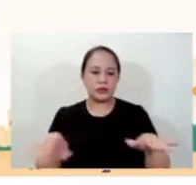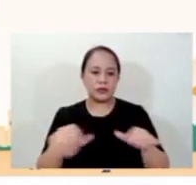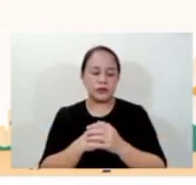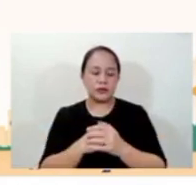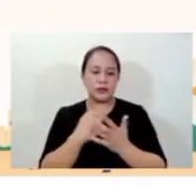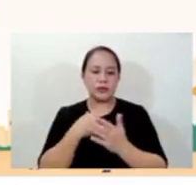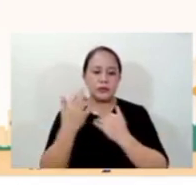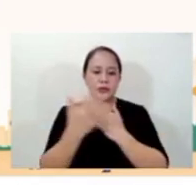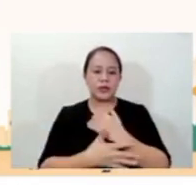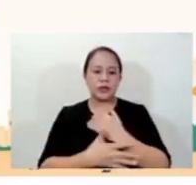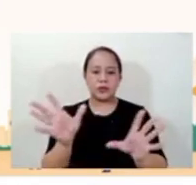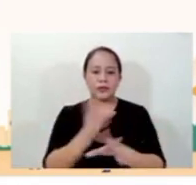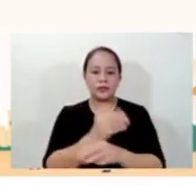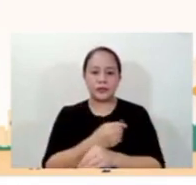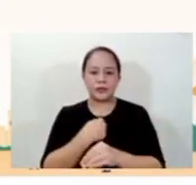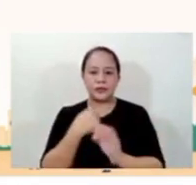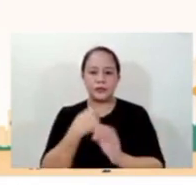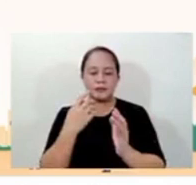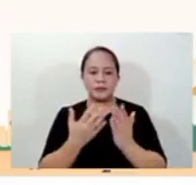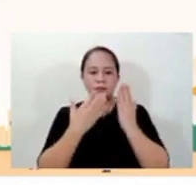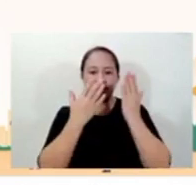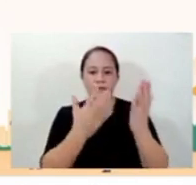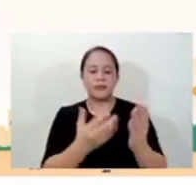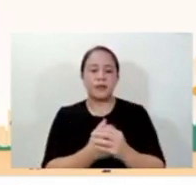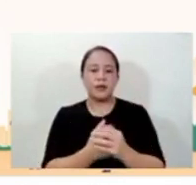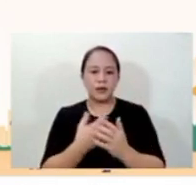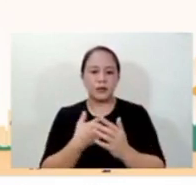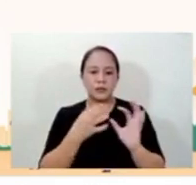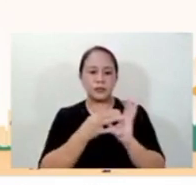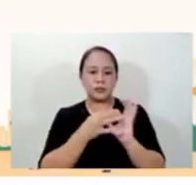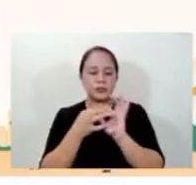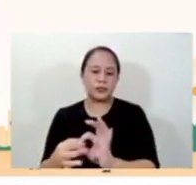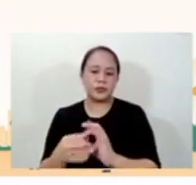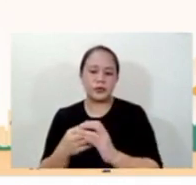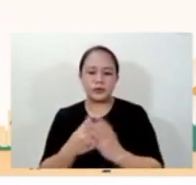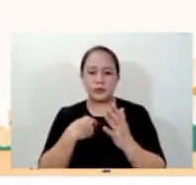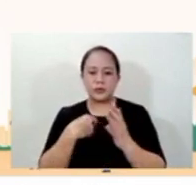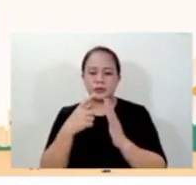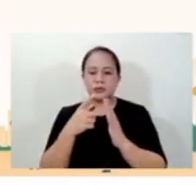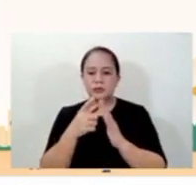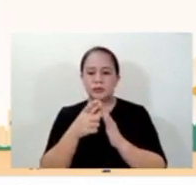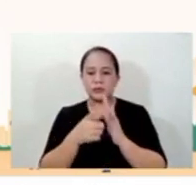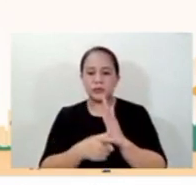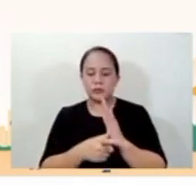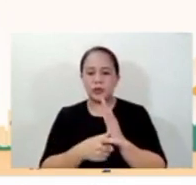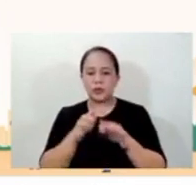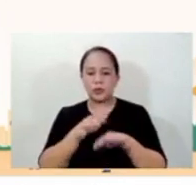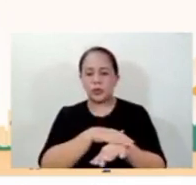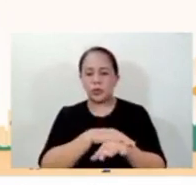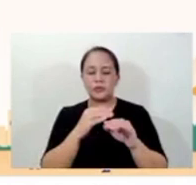Country Offices, and Recommended Strategies correlates a slow pace of promotion with